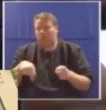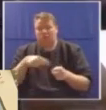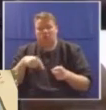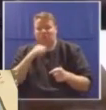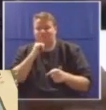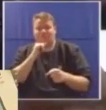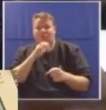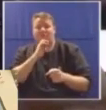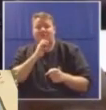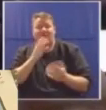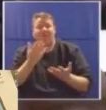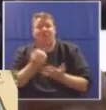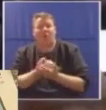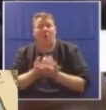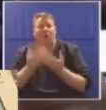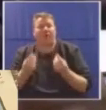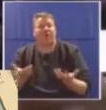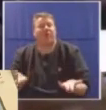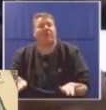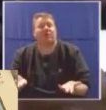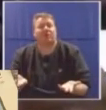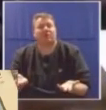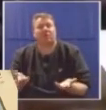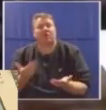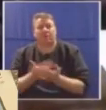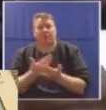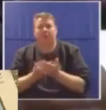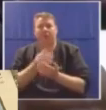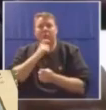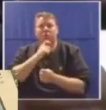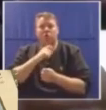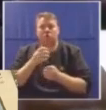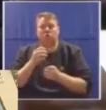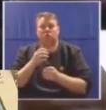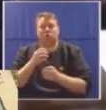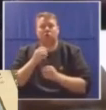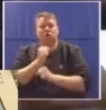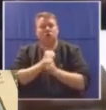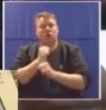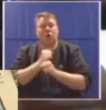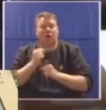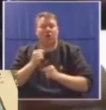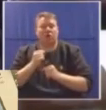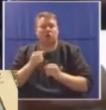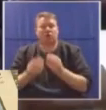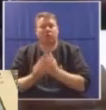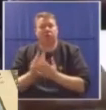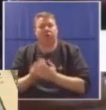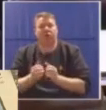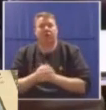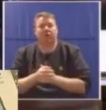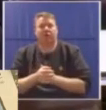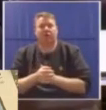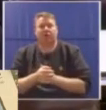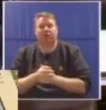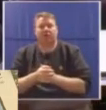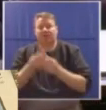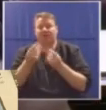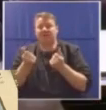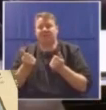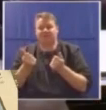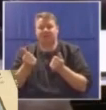and that can be used to power our generators. And there are some that have postponed their scheduled